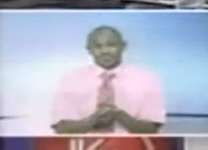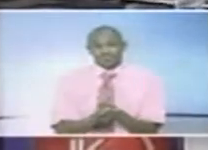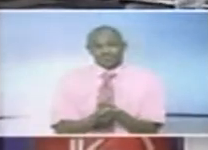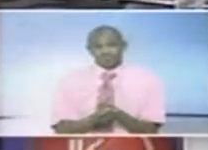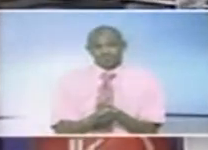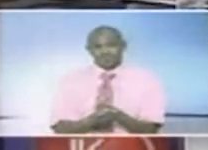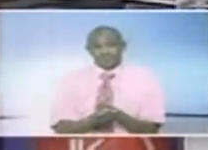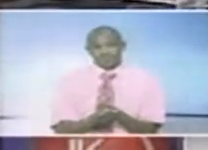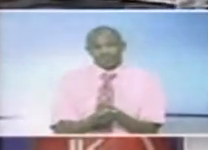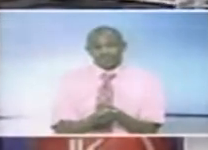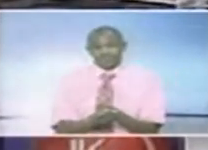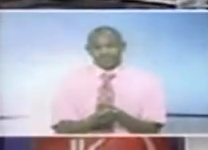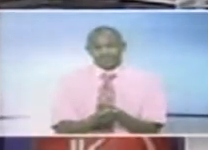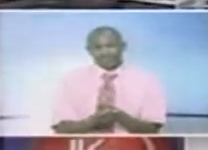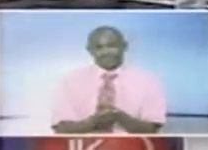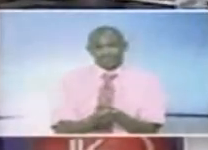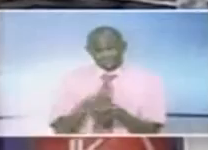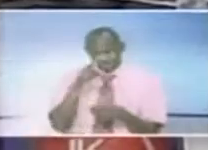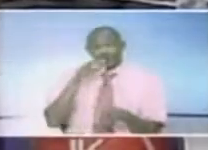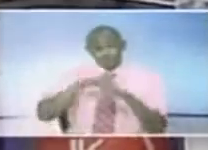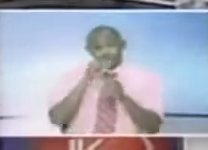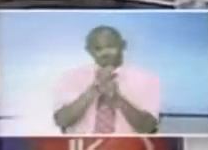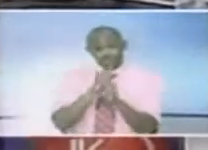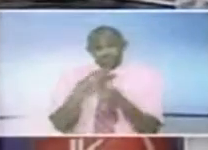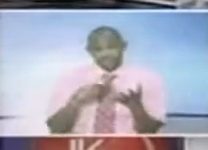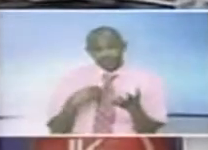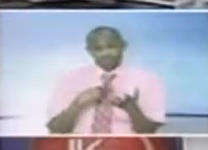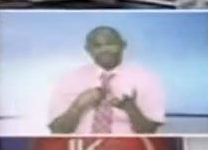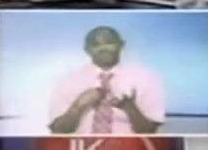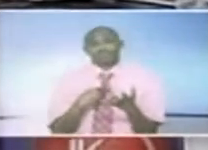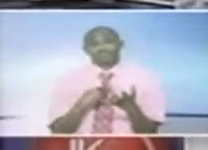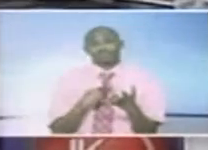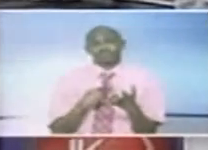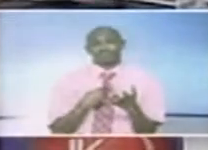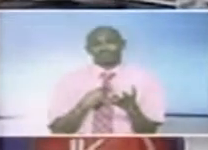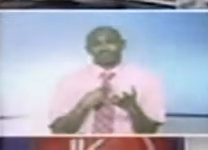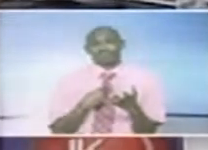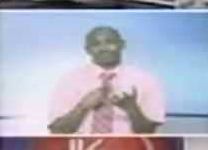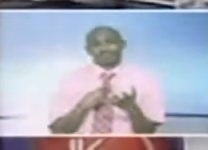True. He's did a great job, and he's such a fabulous person.